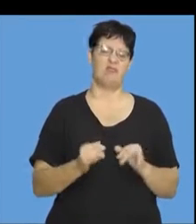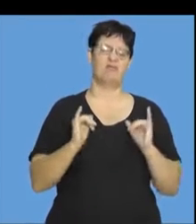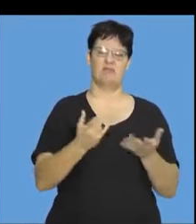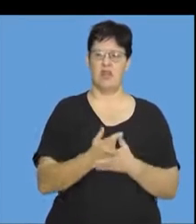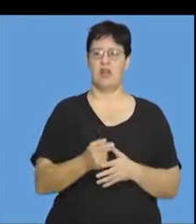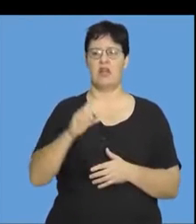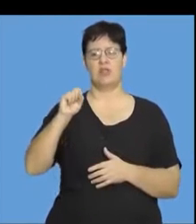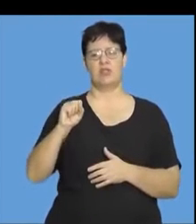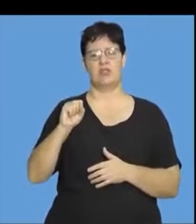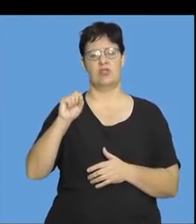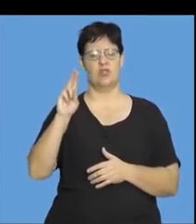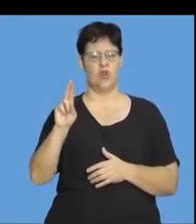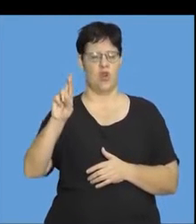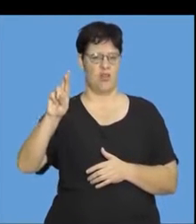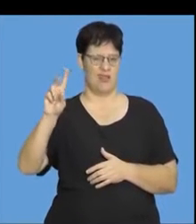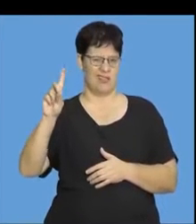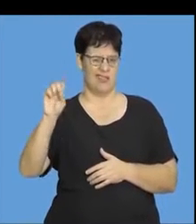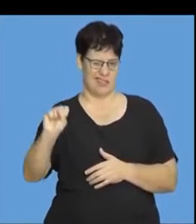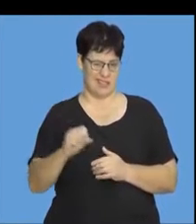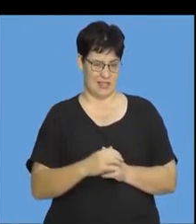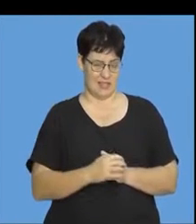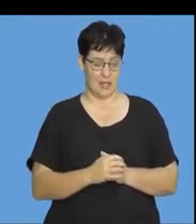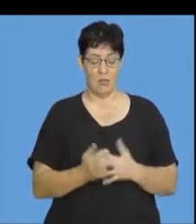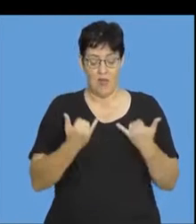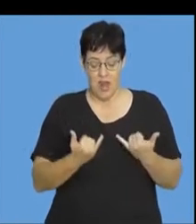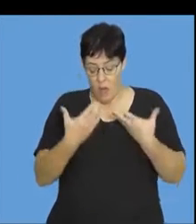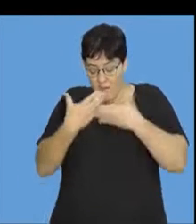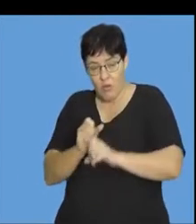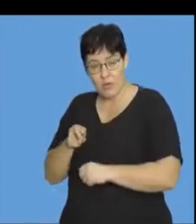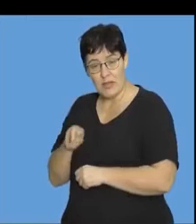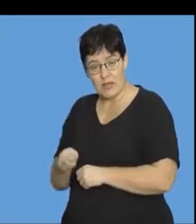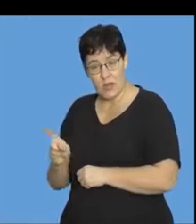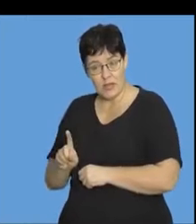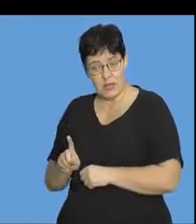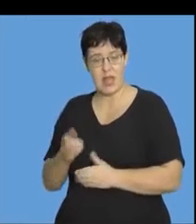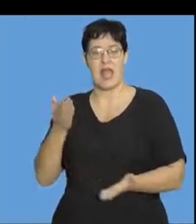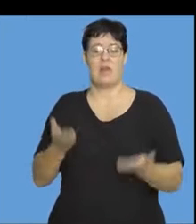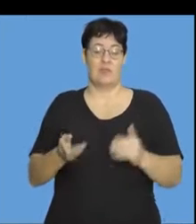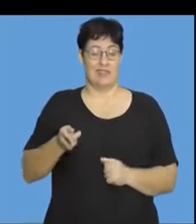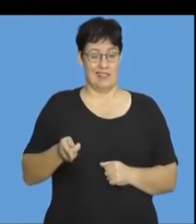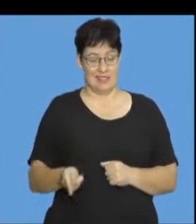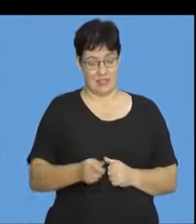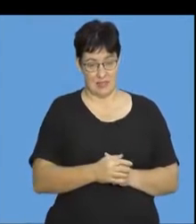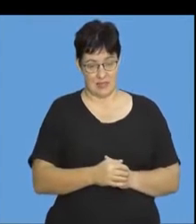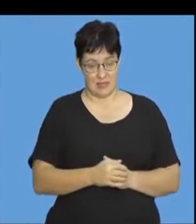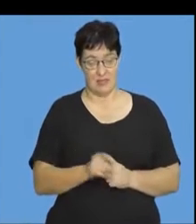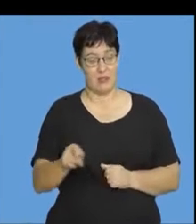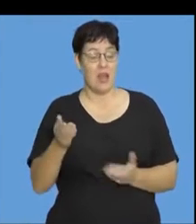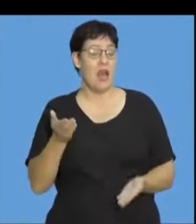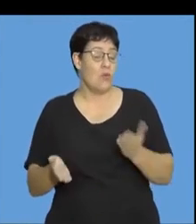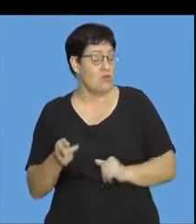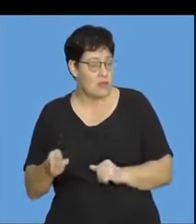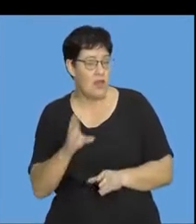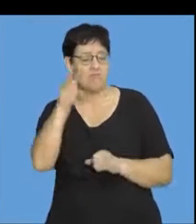same as surds. But for now, I'm mainly going to be looking at the concept of equations, right? And those equations